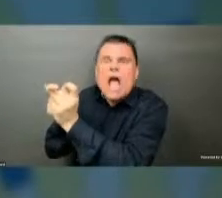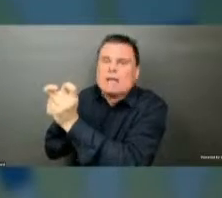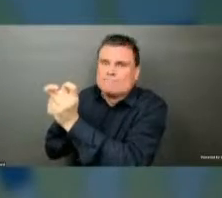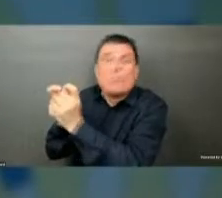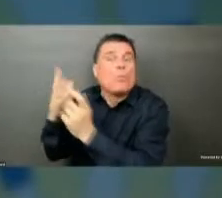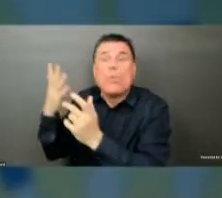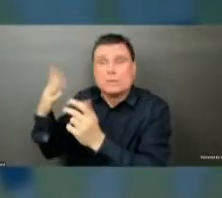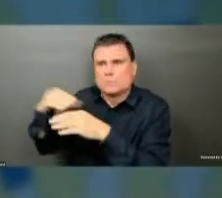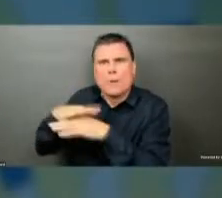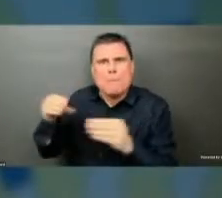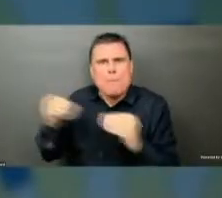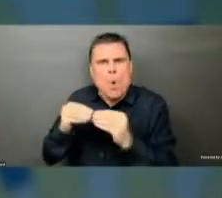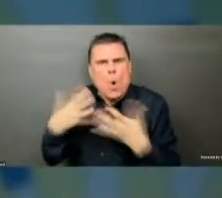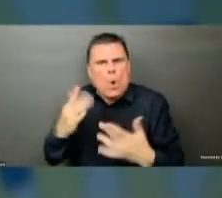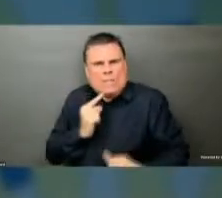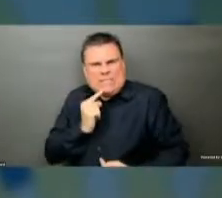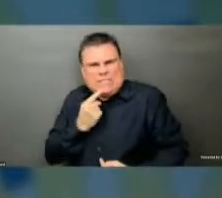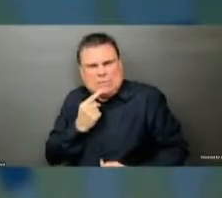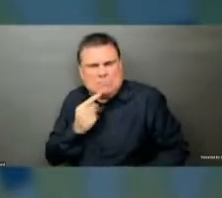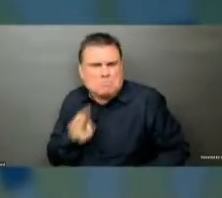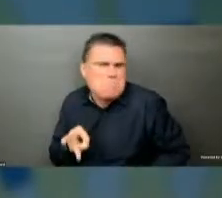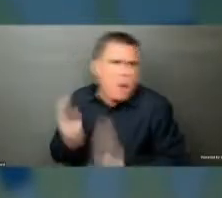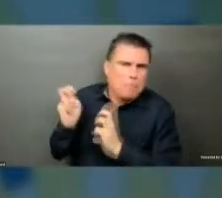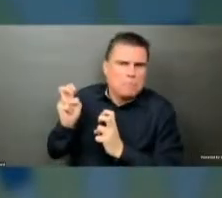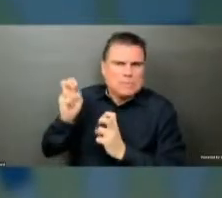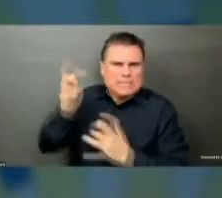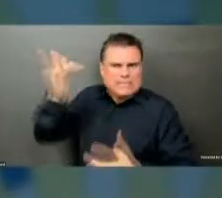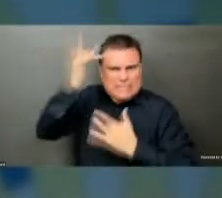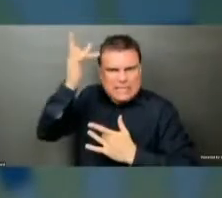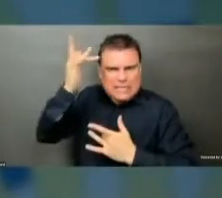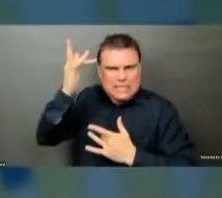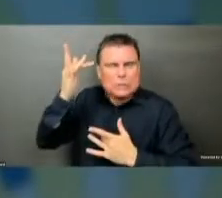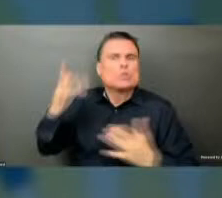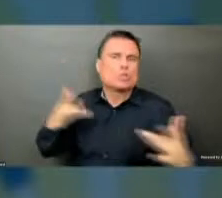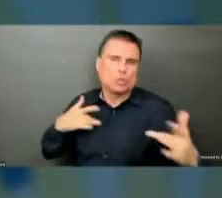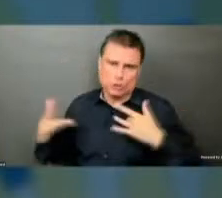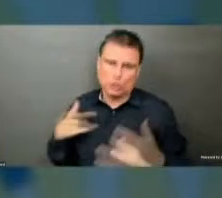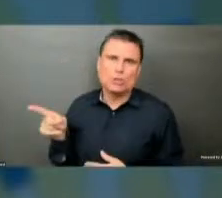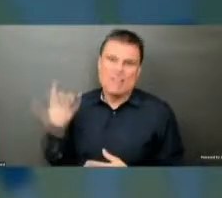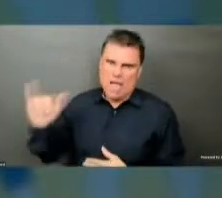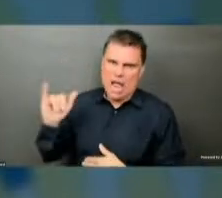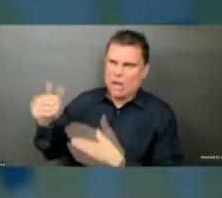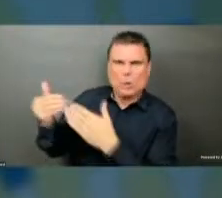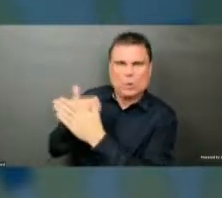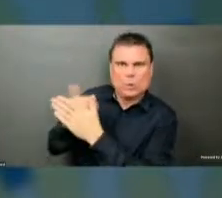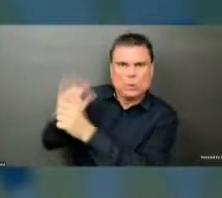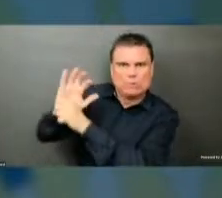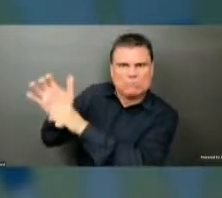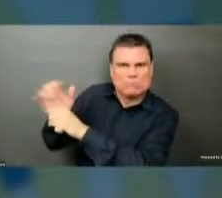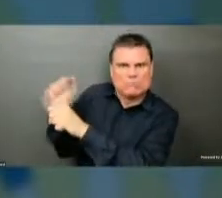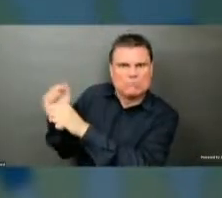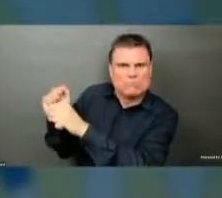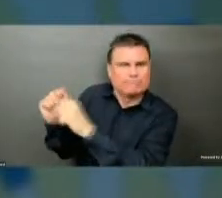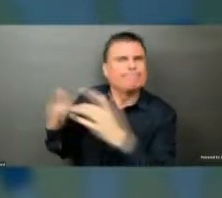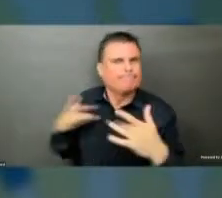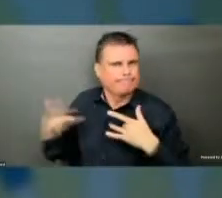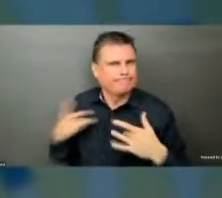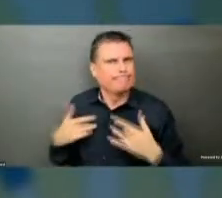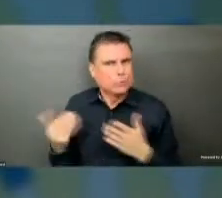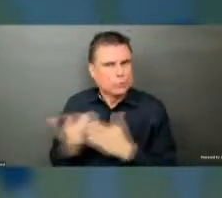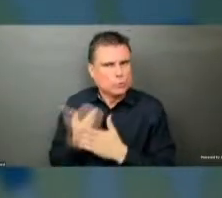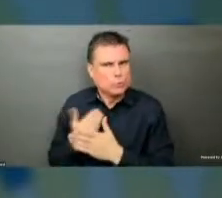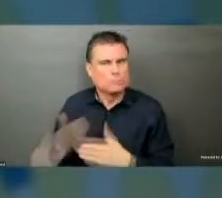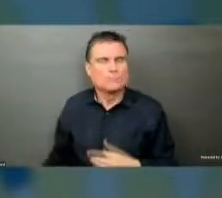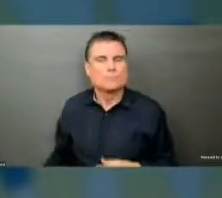So all of that data goes into helping us understand the trajectory of our pandemic here